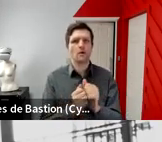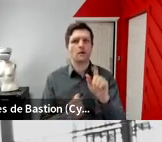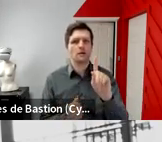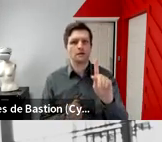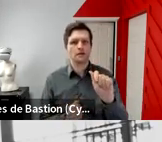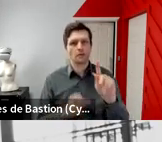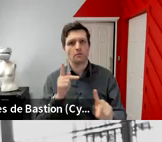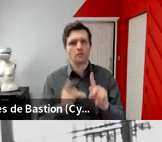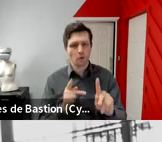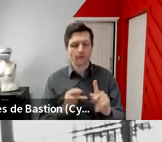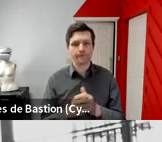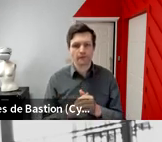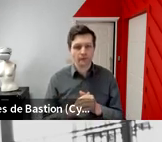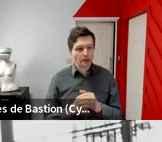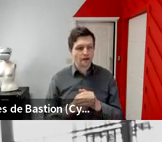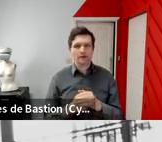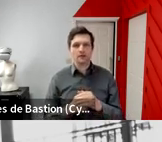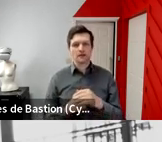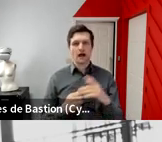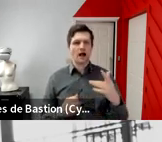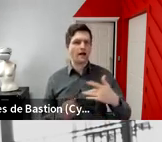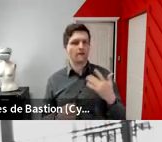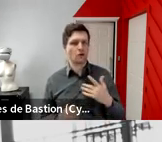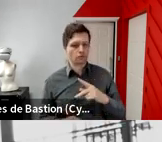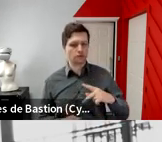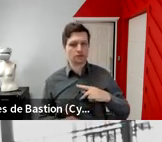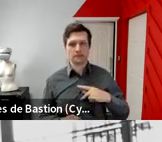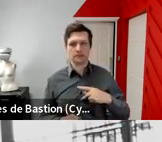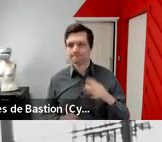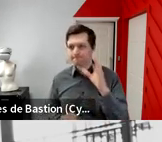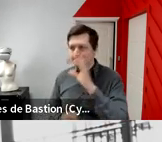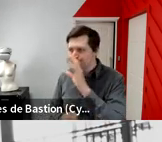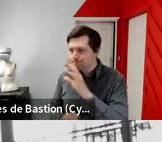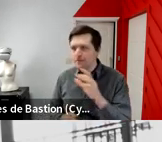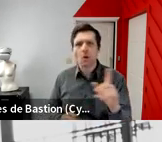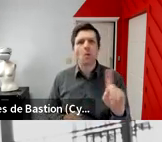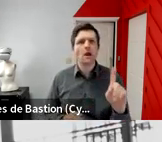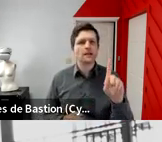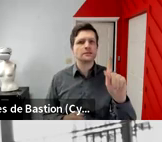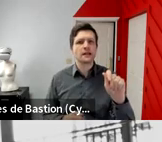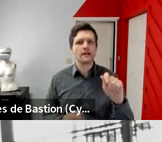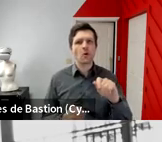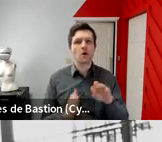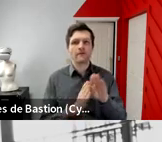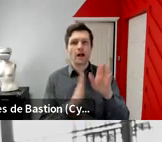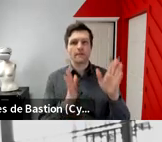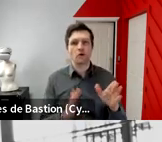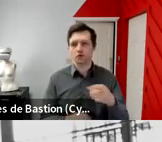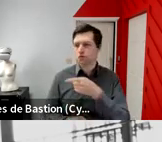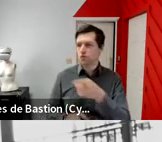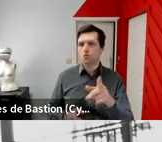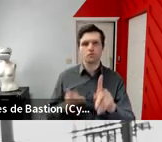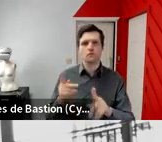people with disabilities and integrating people with disabilities more from the beginning. I've done some